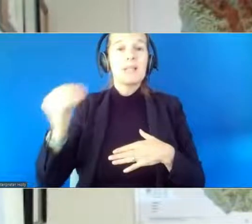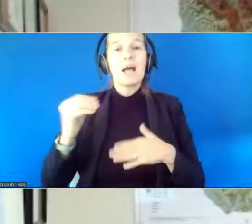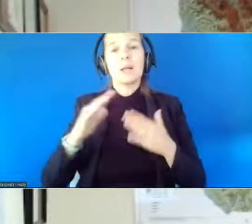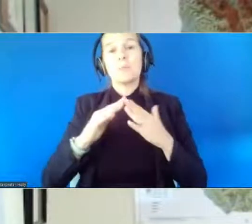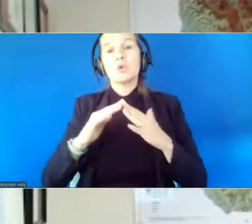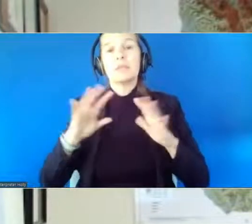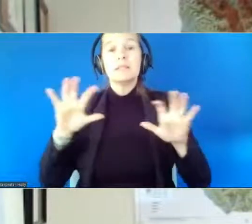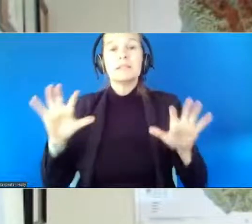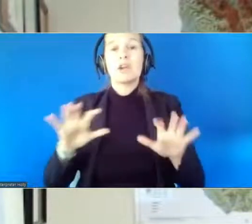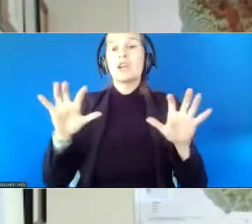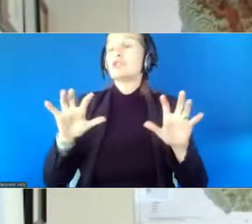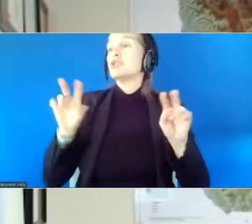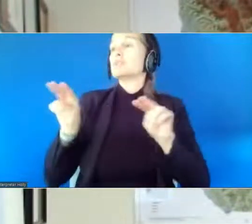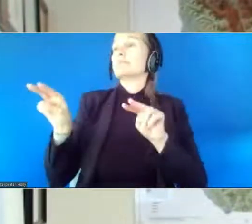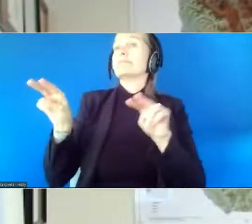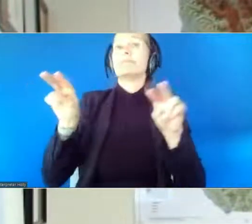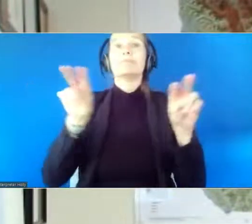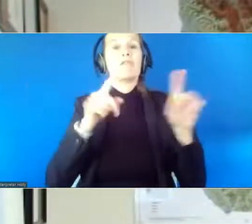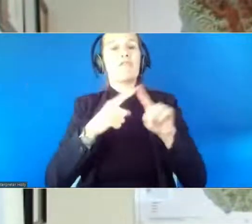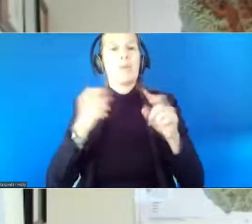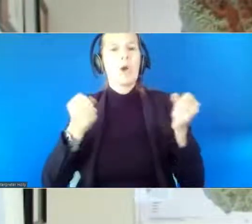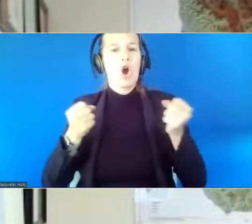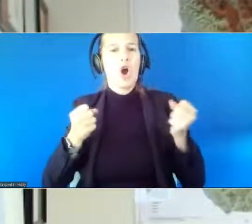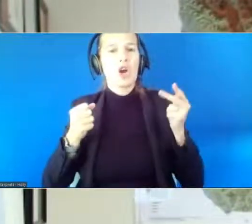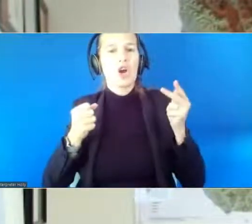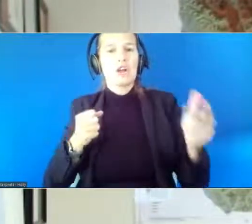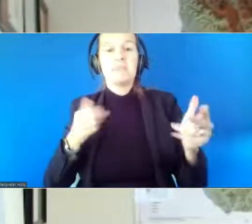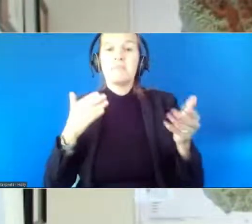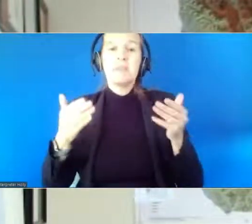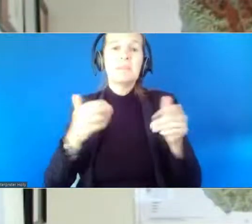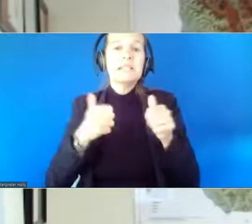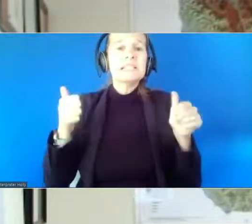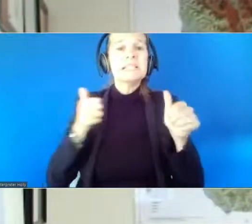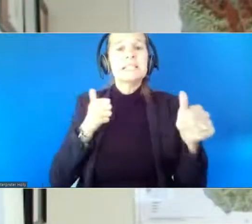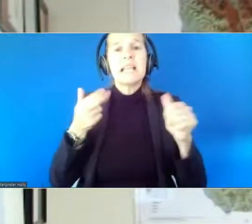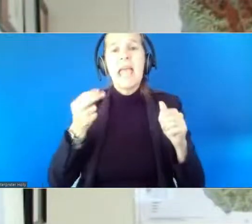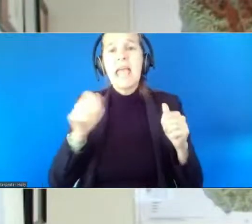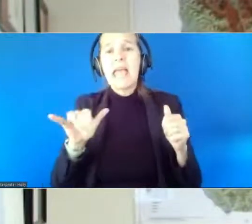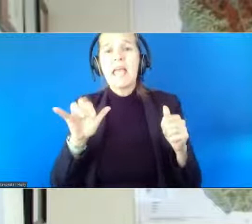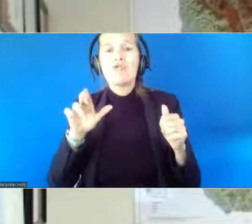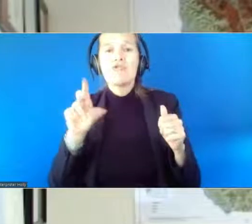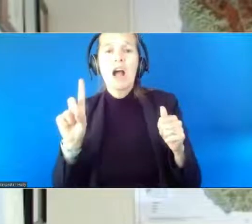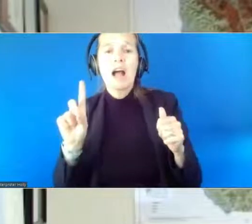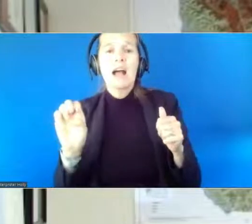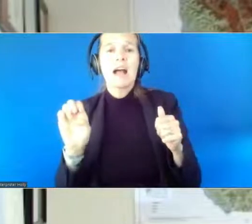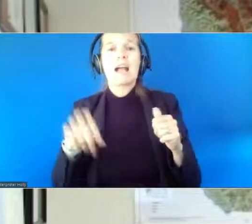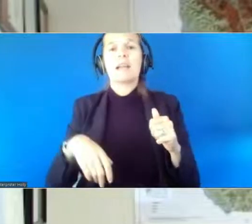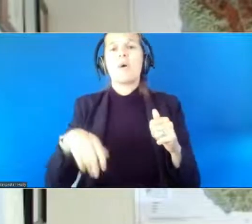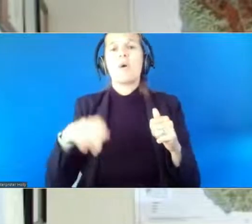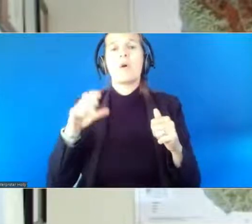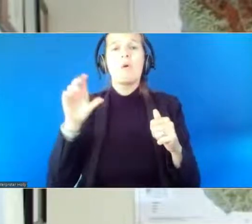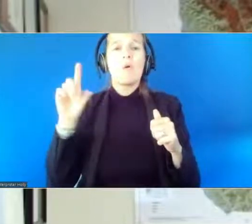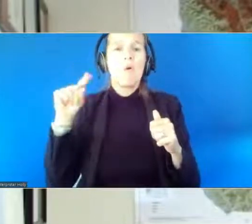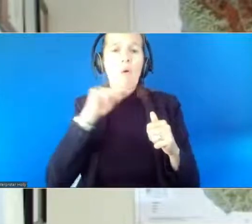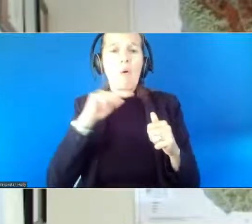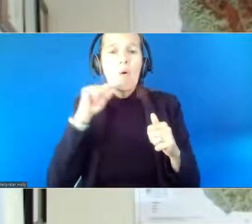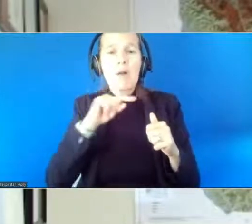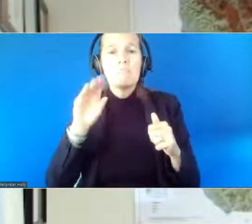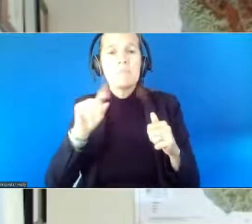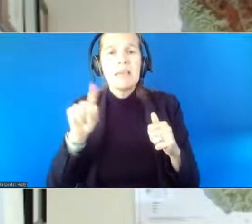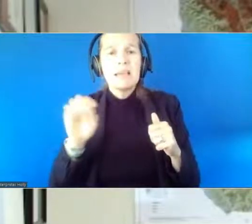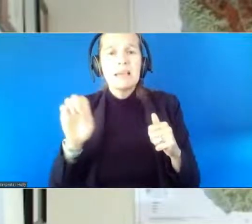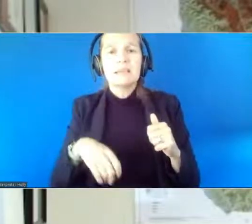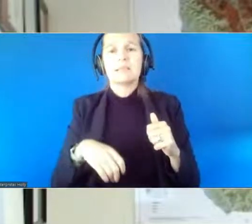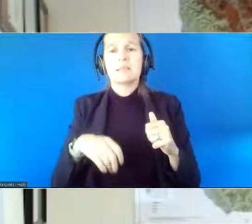a car. Go to distanced hay rides and corn mazes. Going out, stay in small